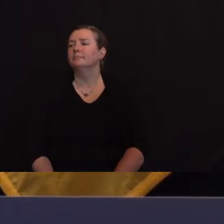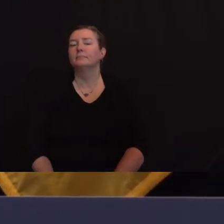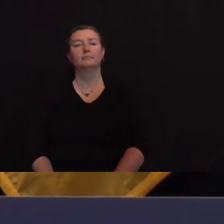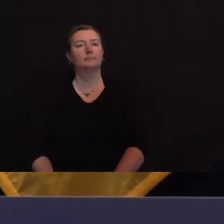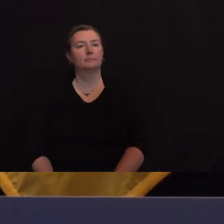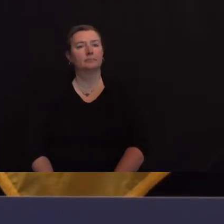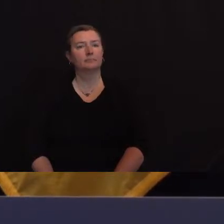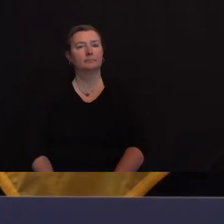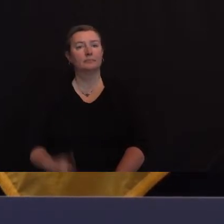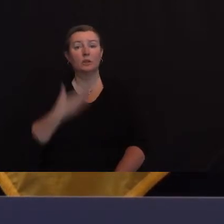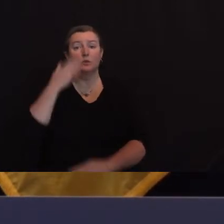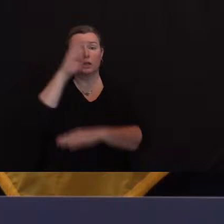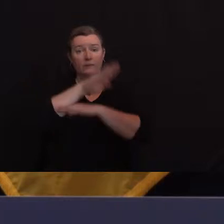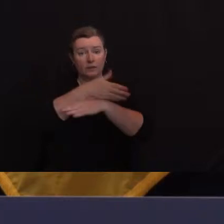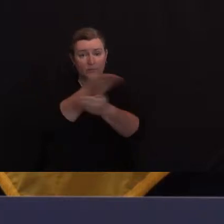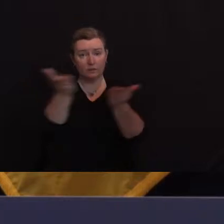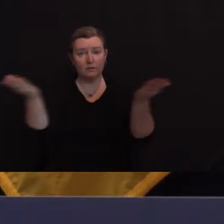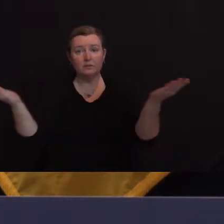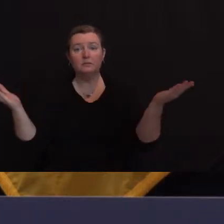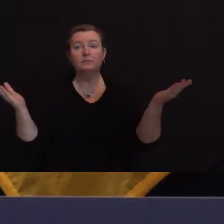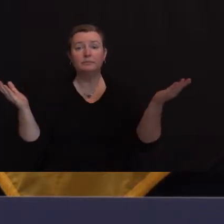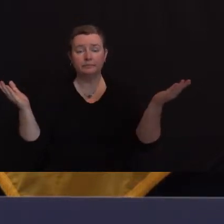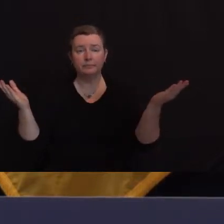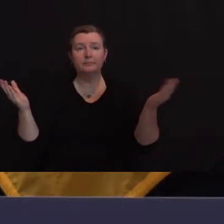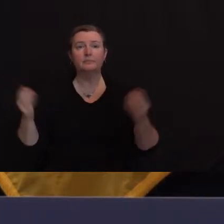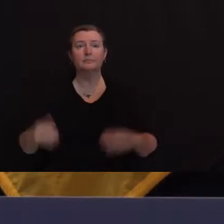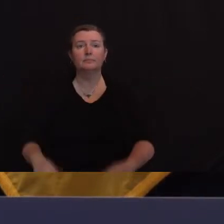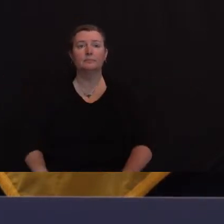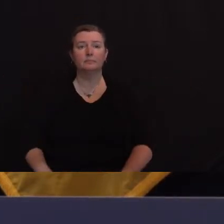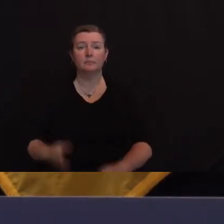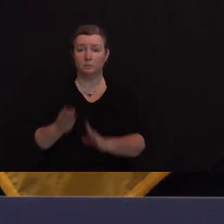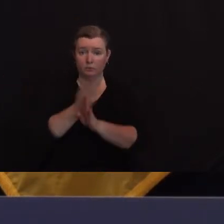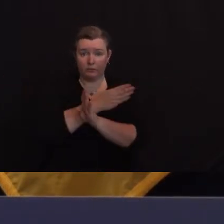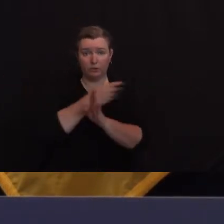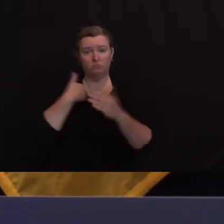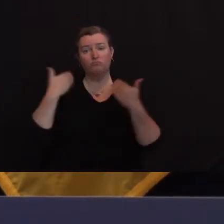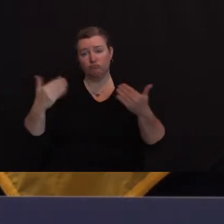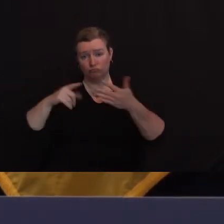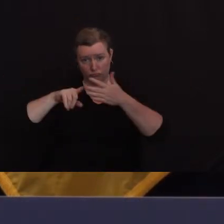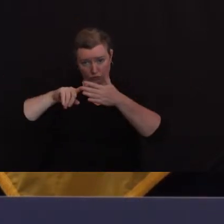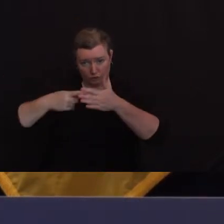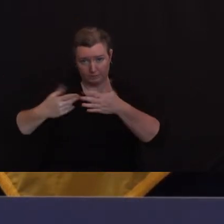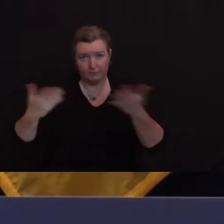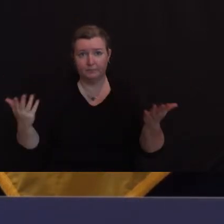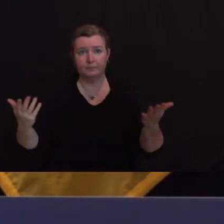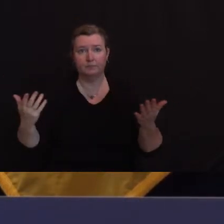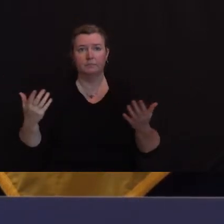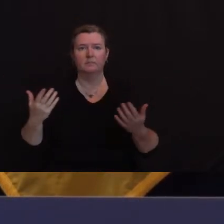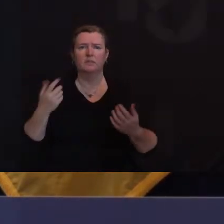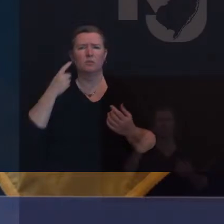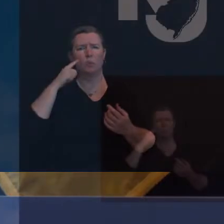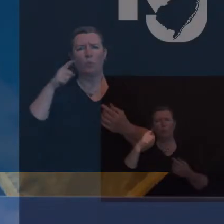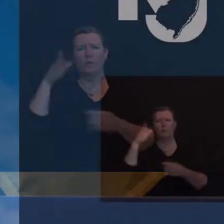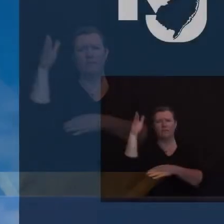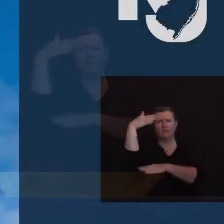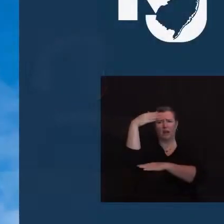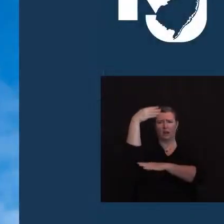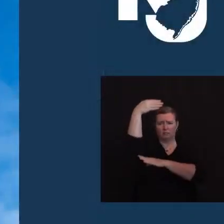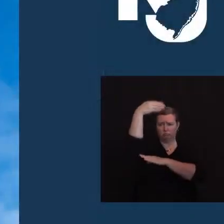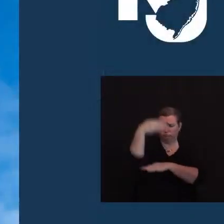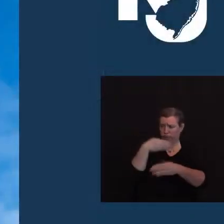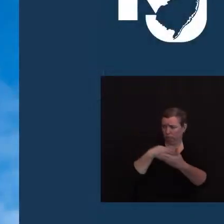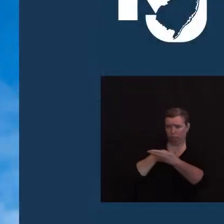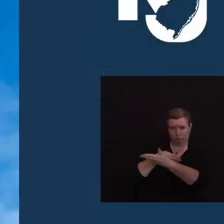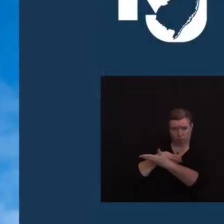Good afternoon. Before we begin, you may notice throughout your day that all flags across our state remain